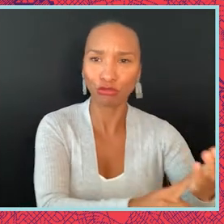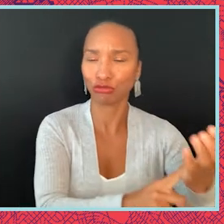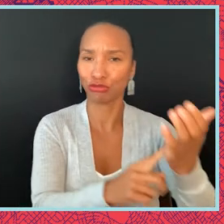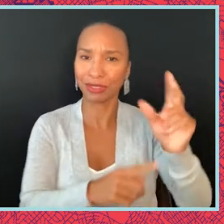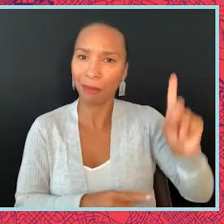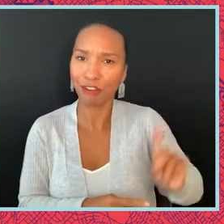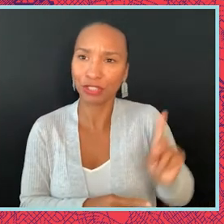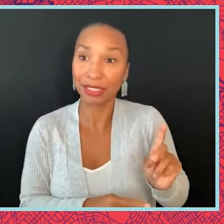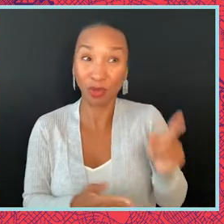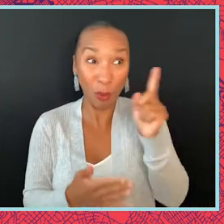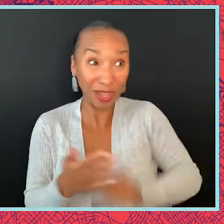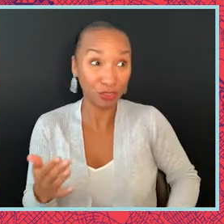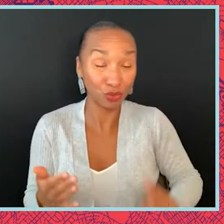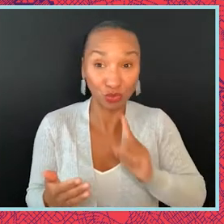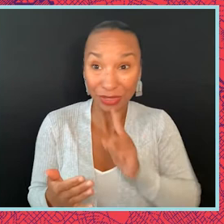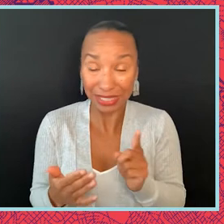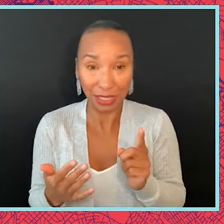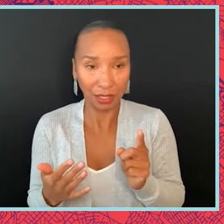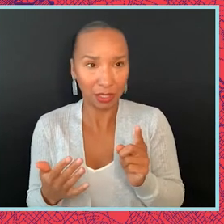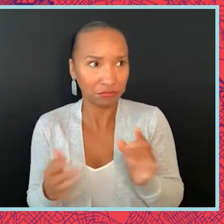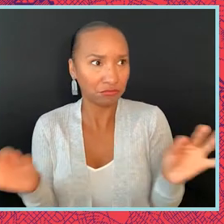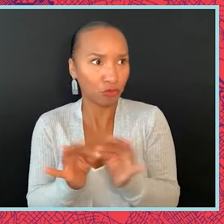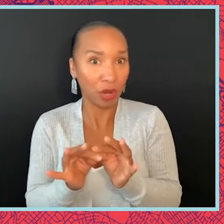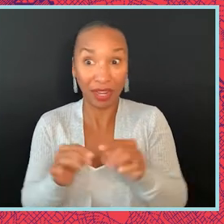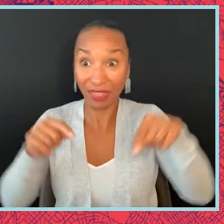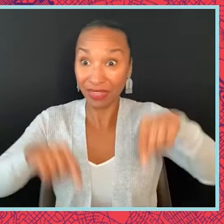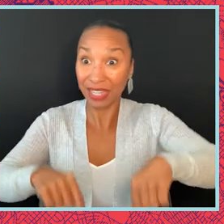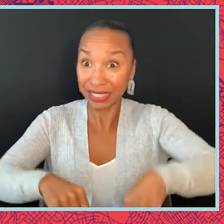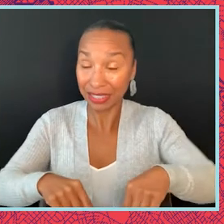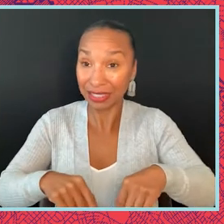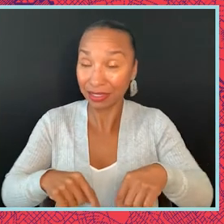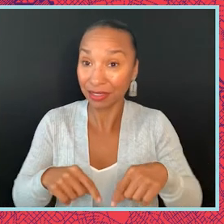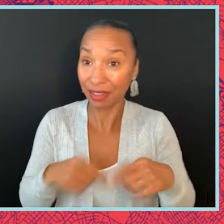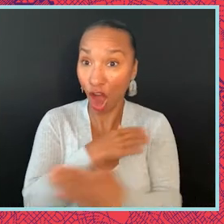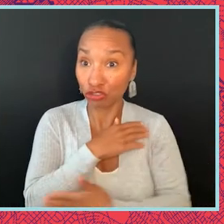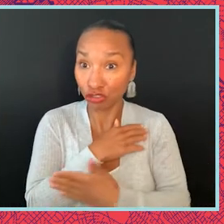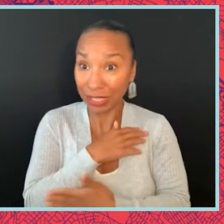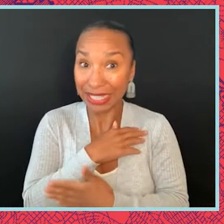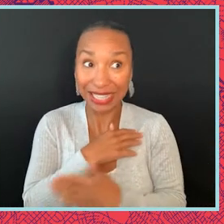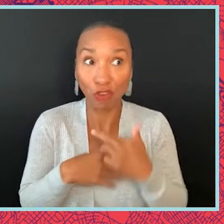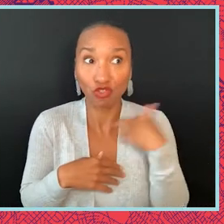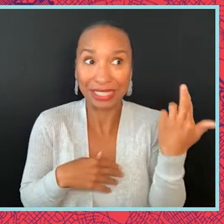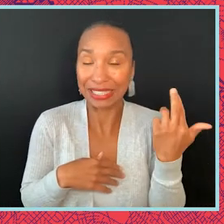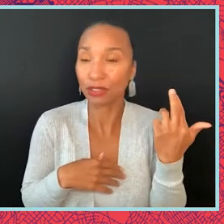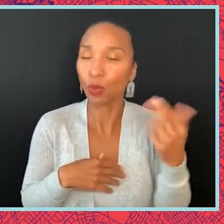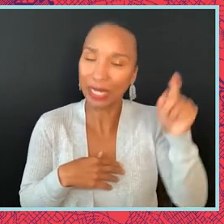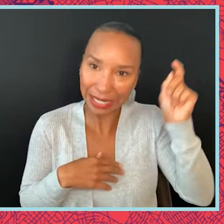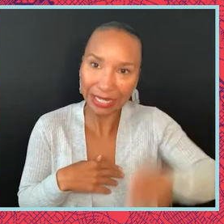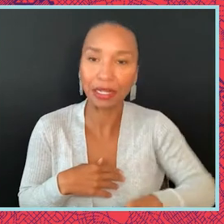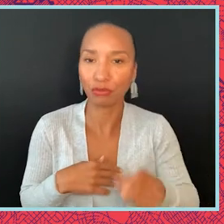now about. What's really at stake in our country is, if we're going to be a democracy, we will be a multicultural democracy.